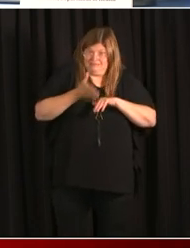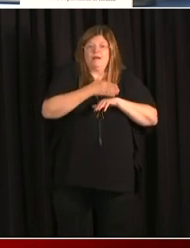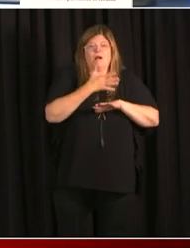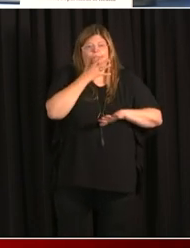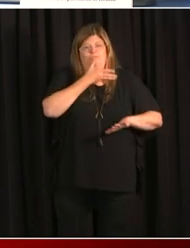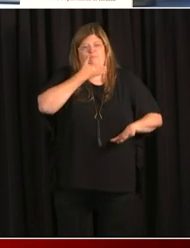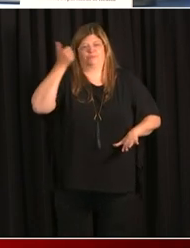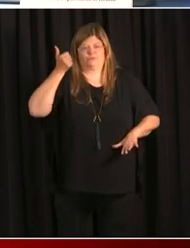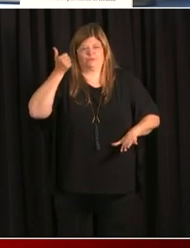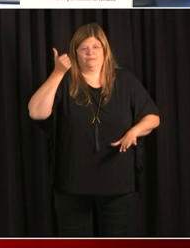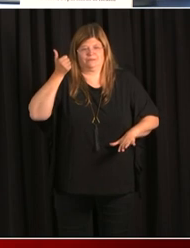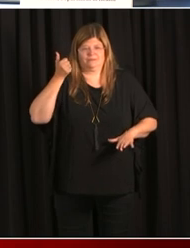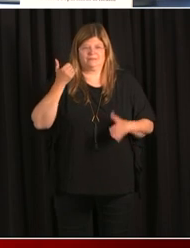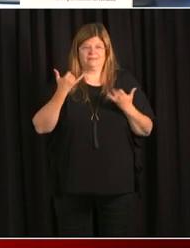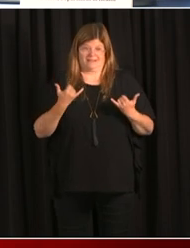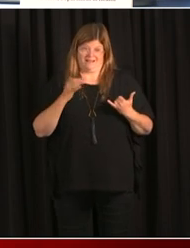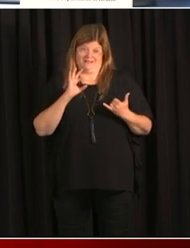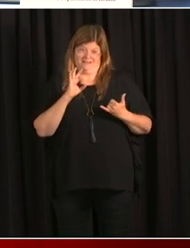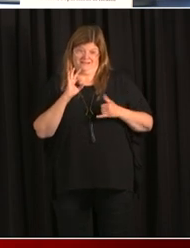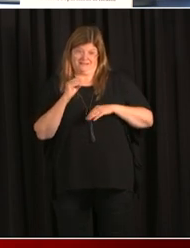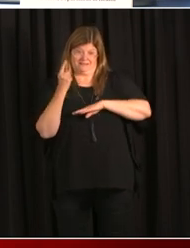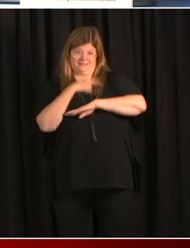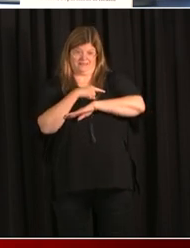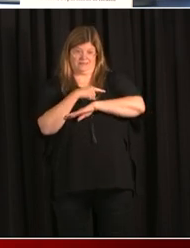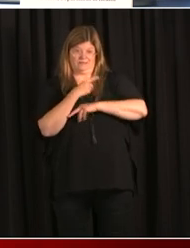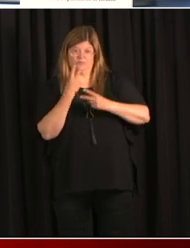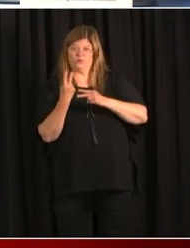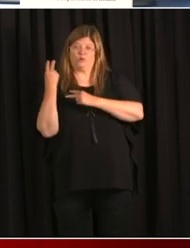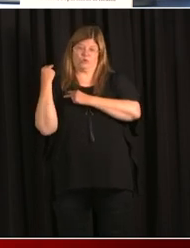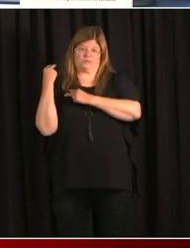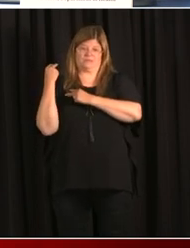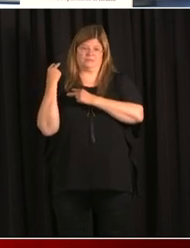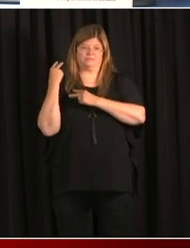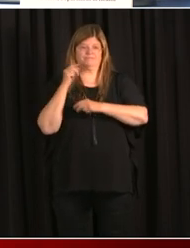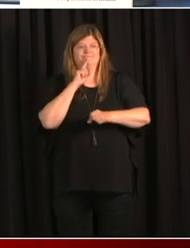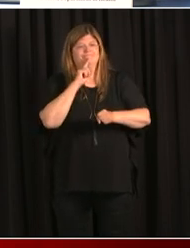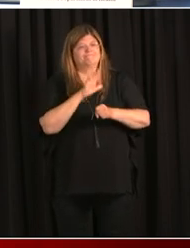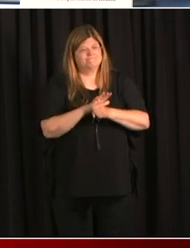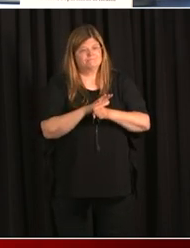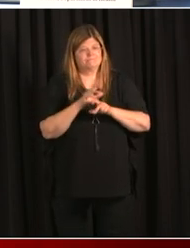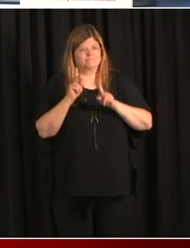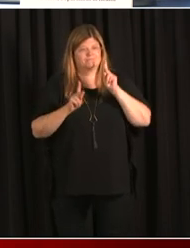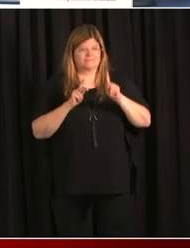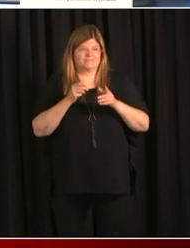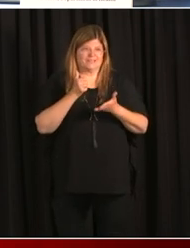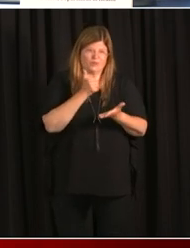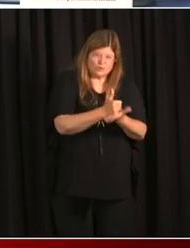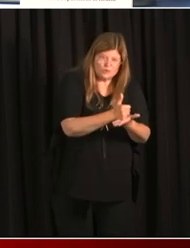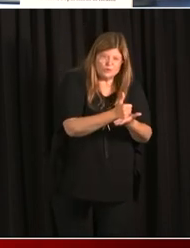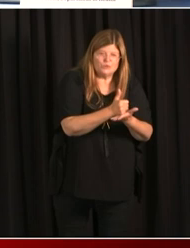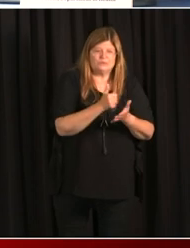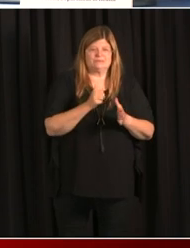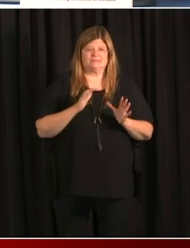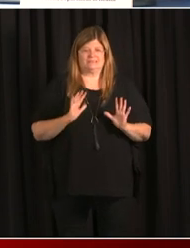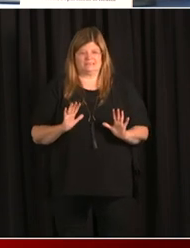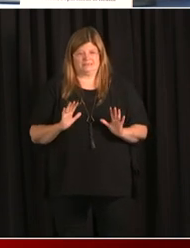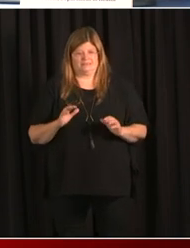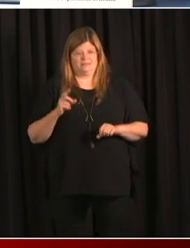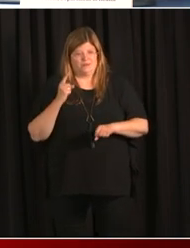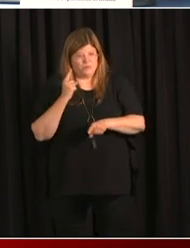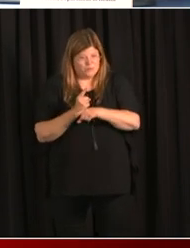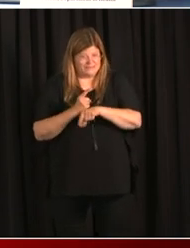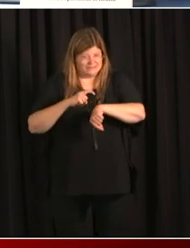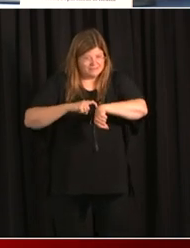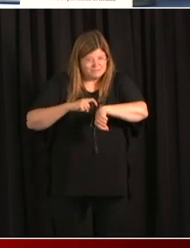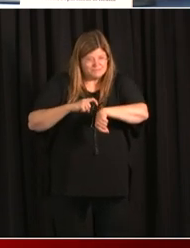is our 90-day benchmark, we know that this indicates that not enough people are getting into treatment in a timely manner. And